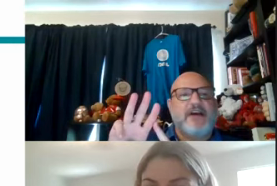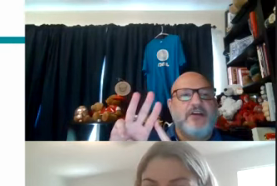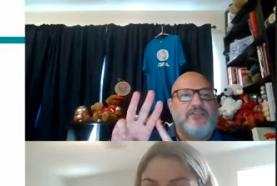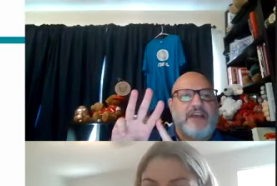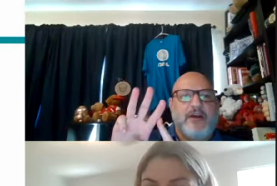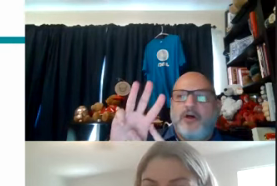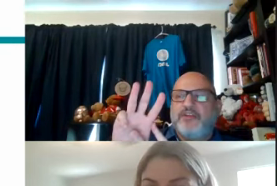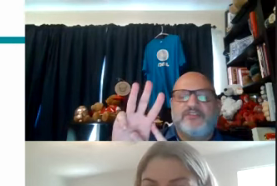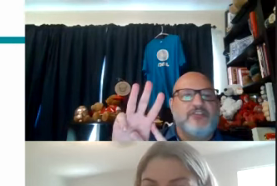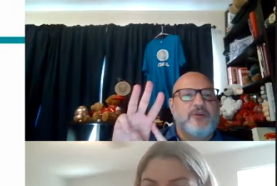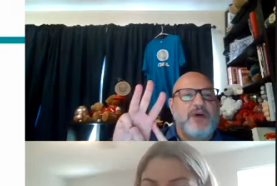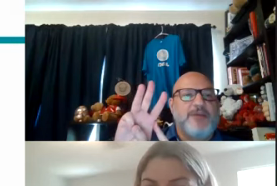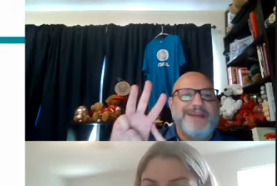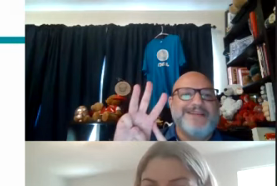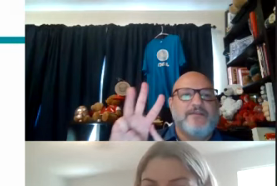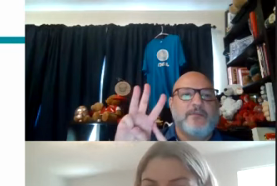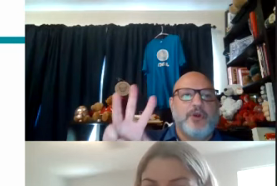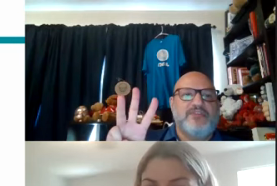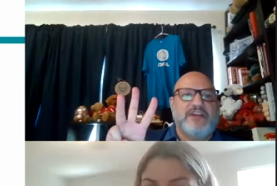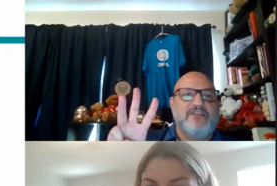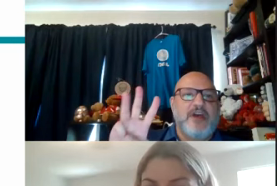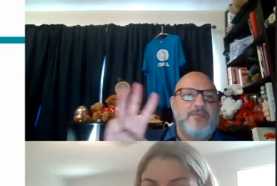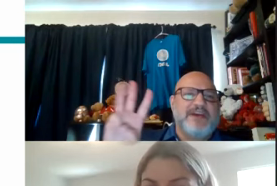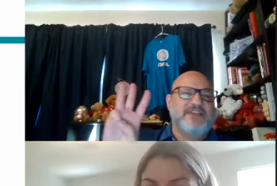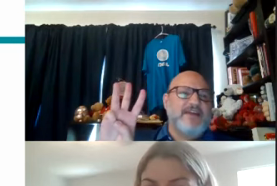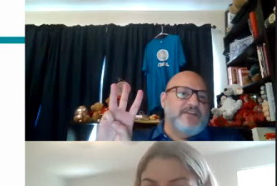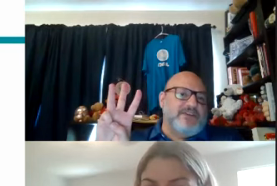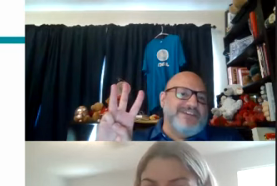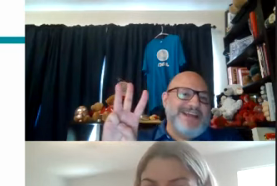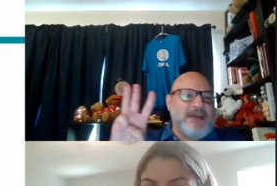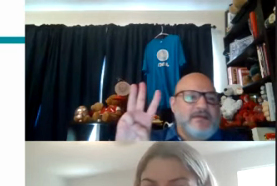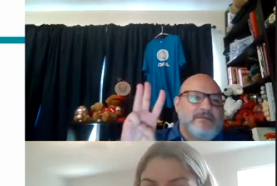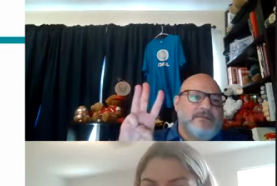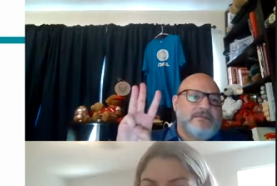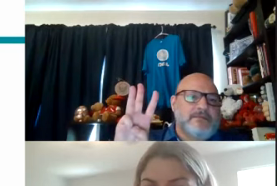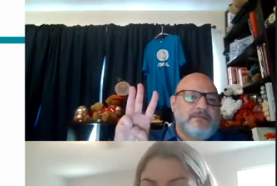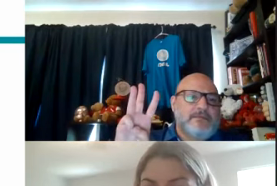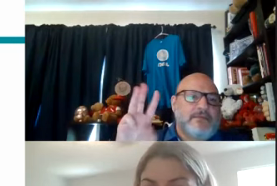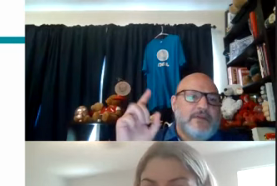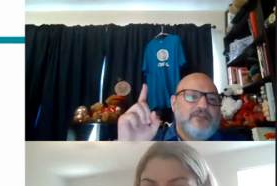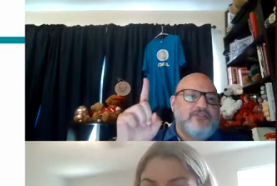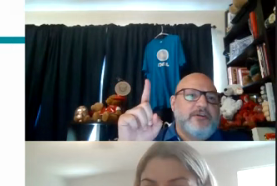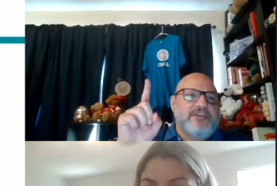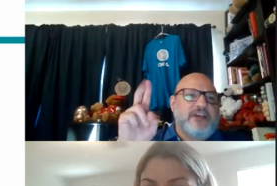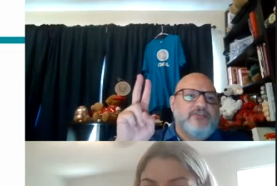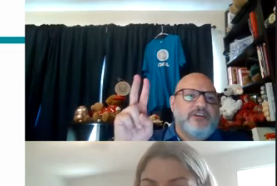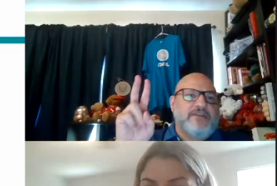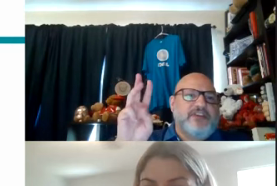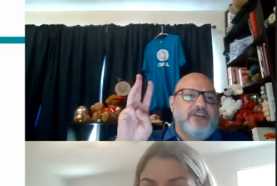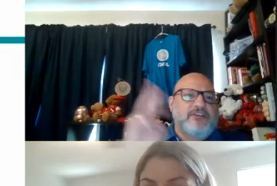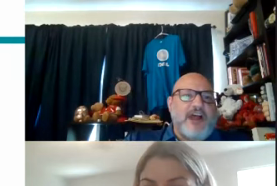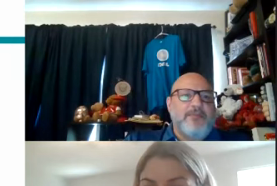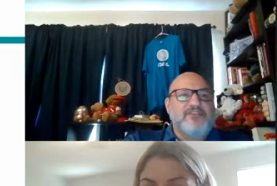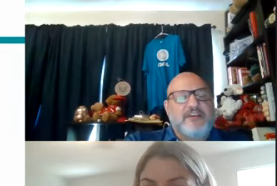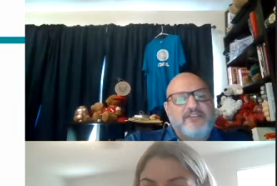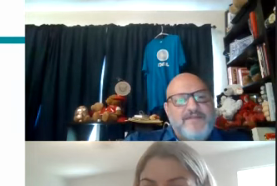3 cells and all the other cells in our body make different proteins because they have different DNA. Your toenail cells, your liver